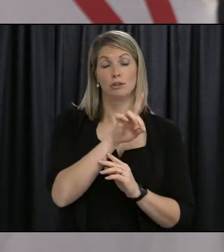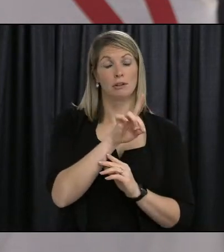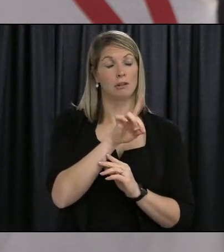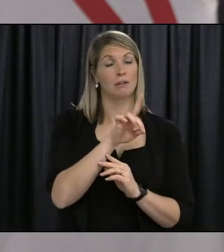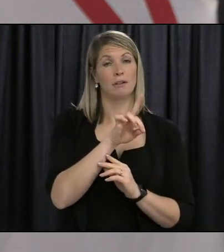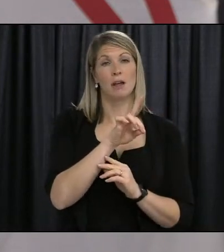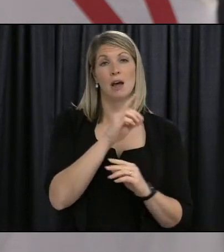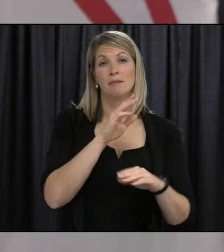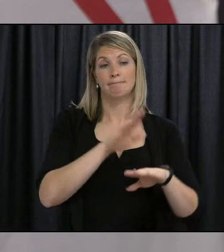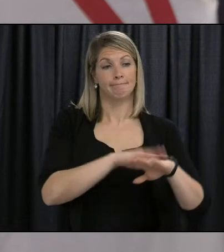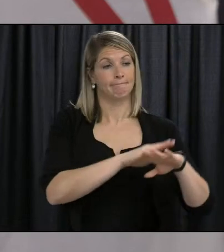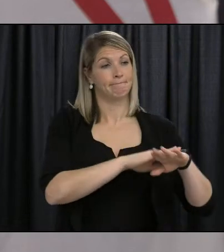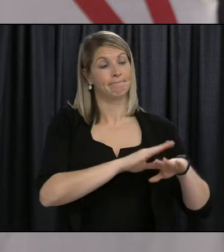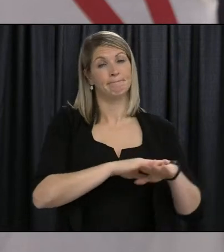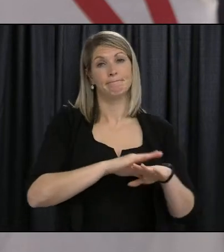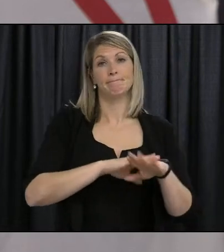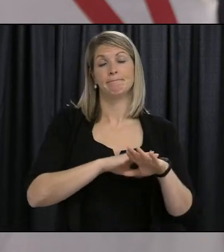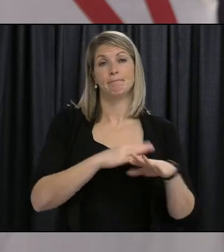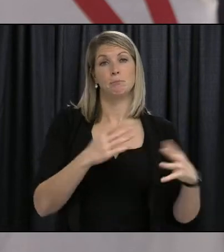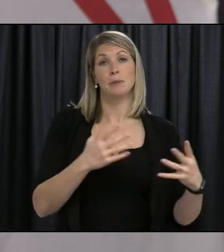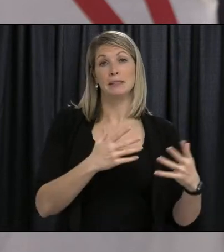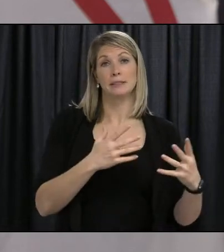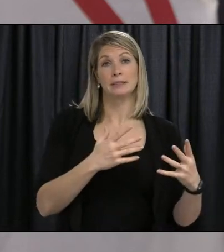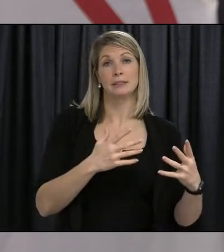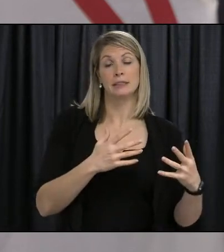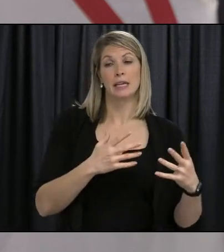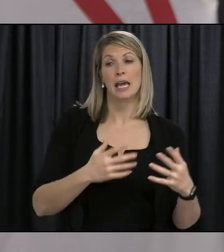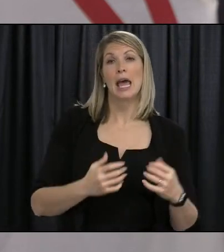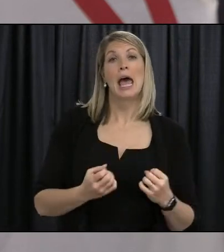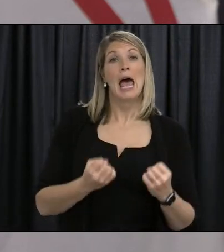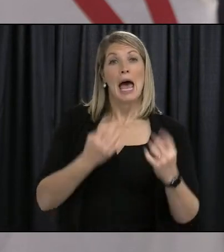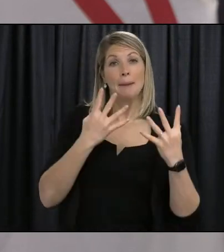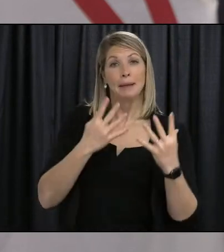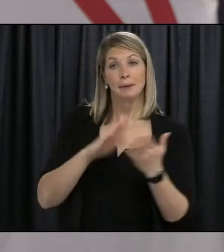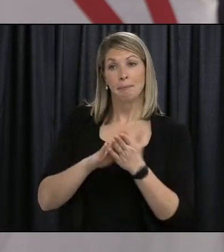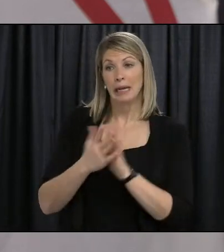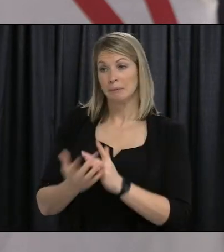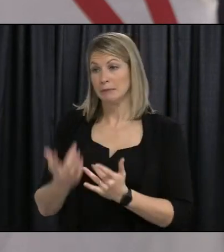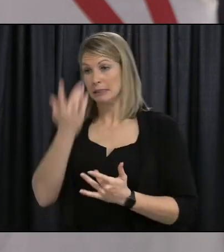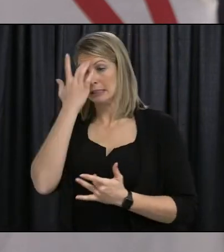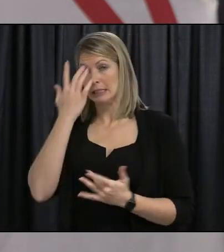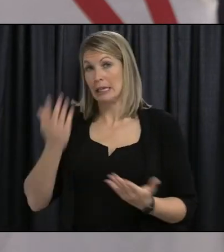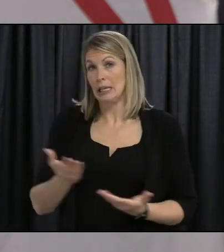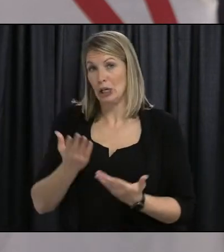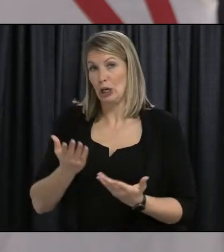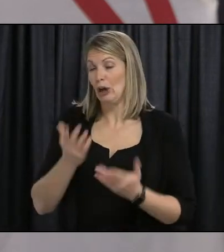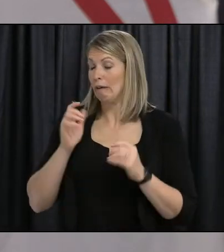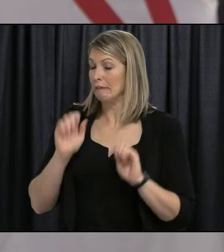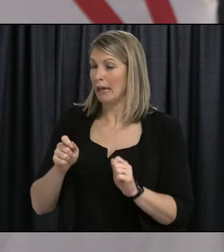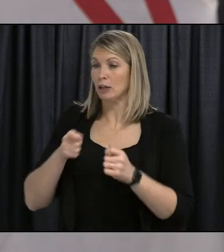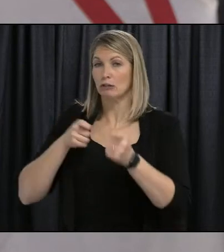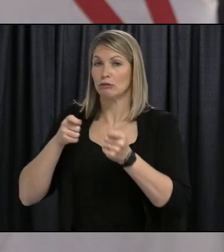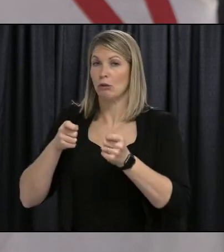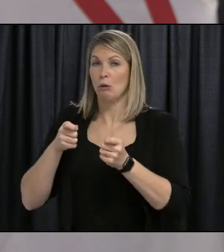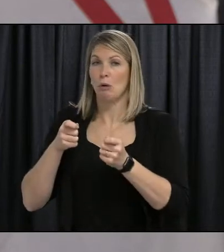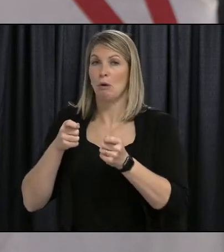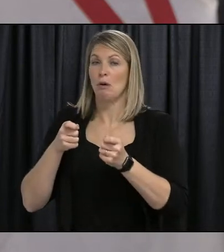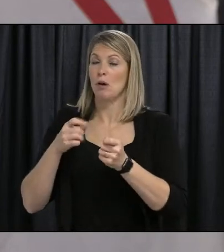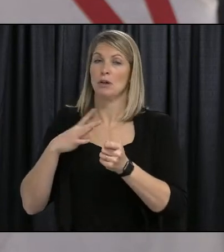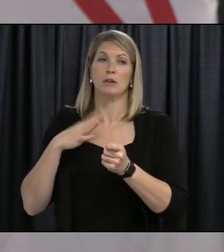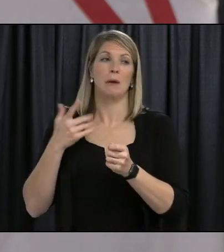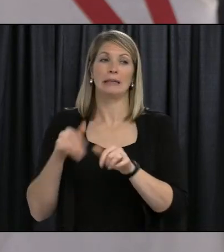reduce the numbers of cases in this province that we've seen in other provinces if we do so.